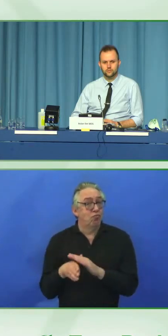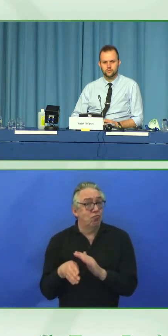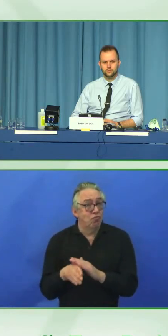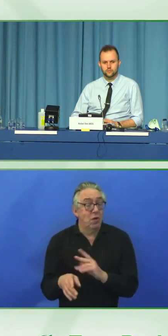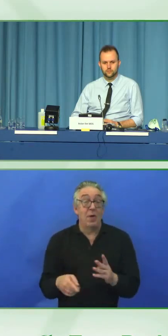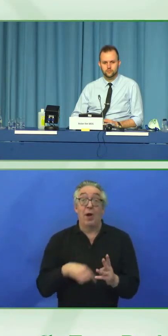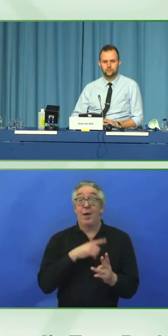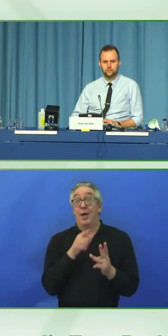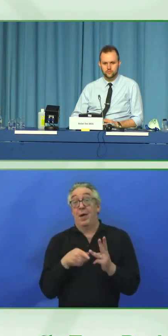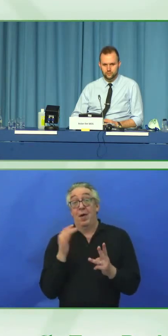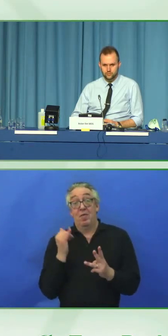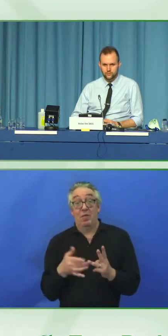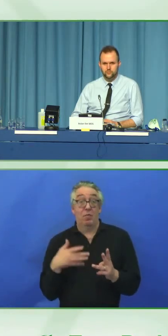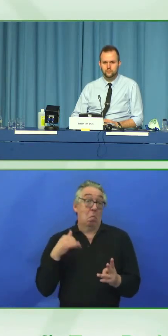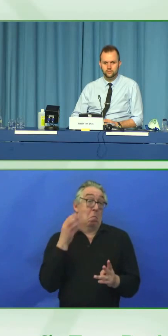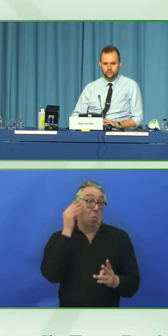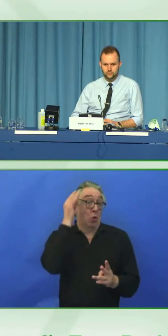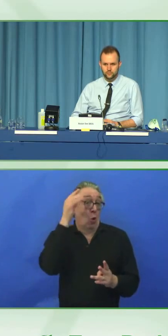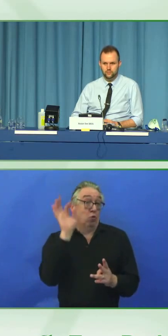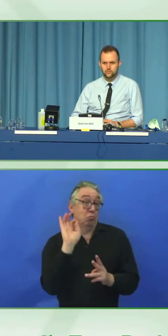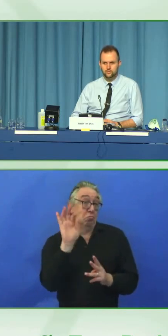thoughts.